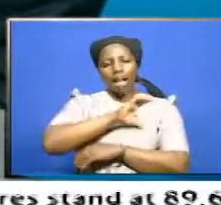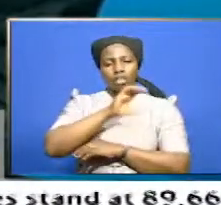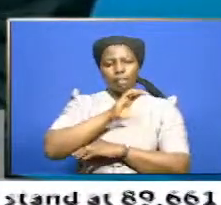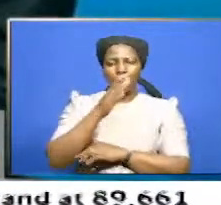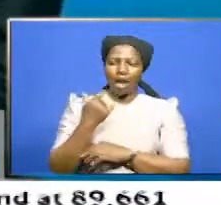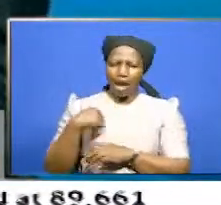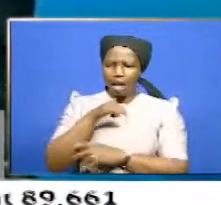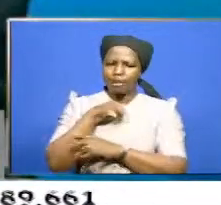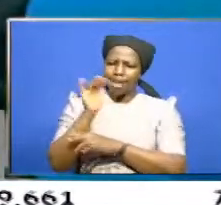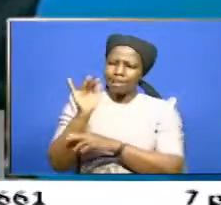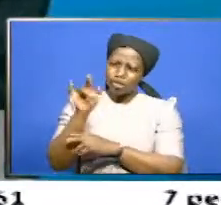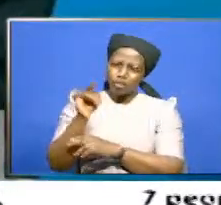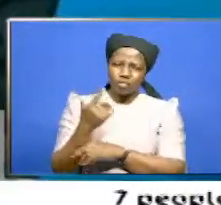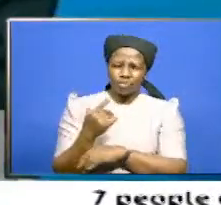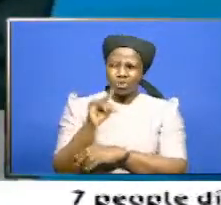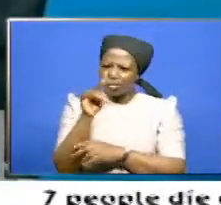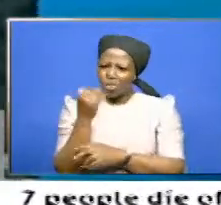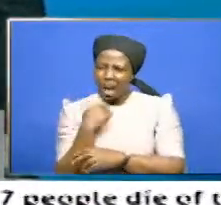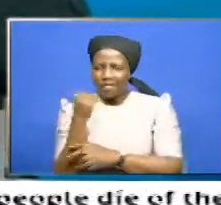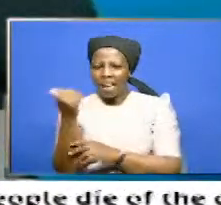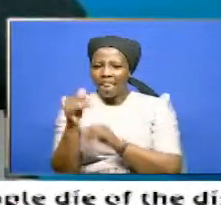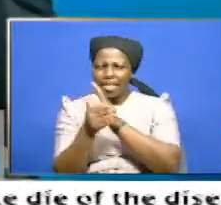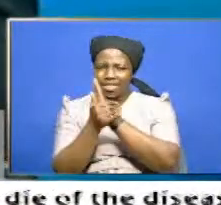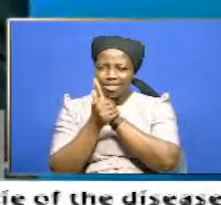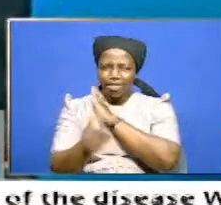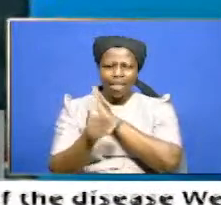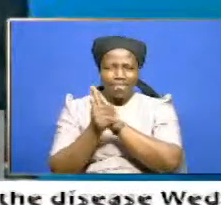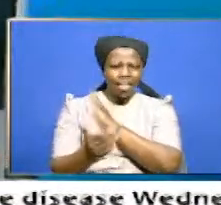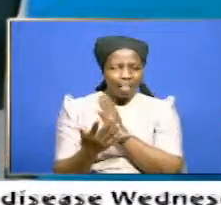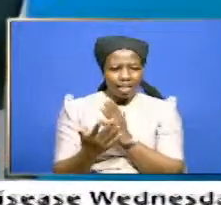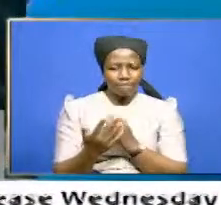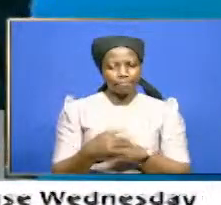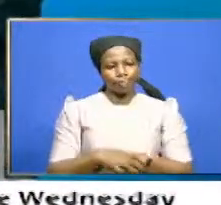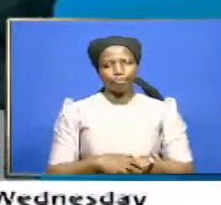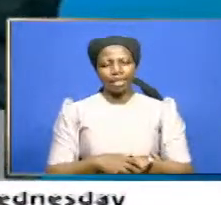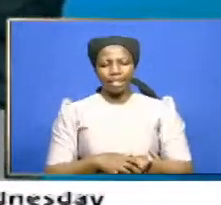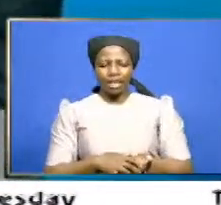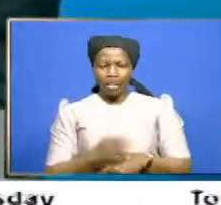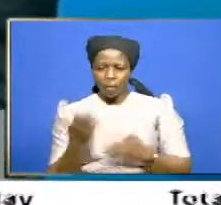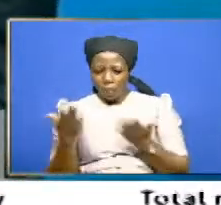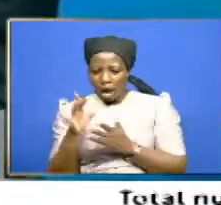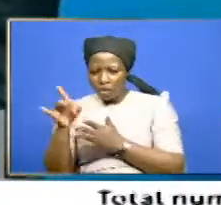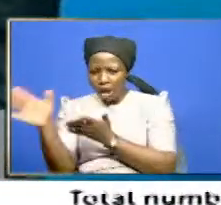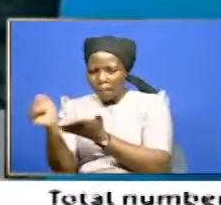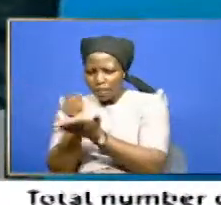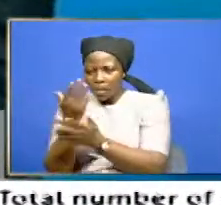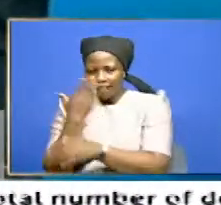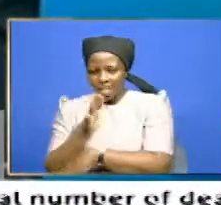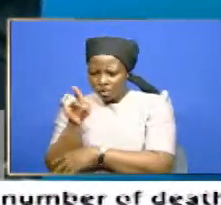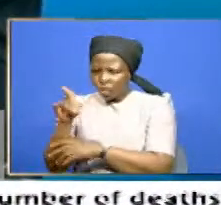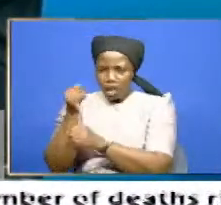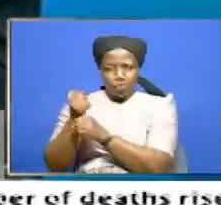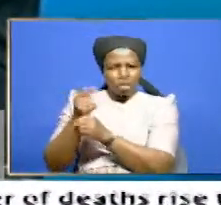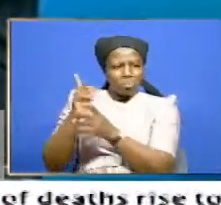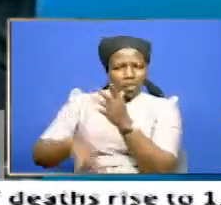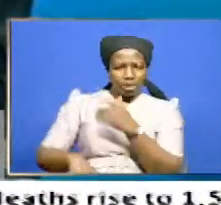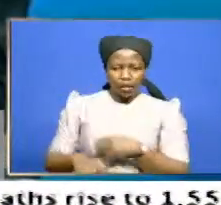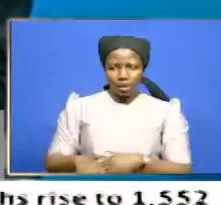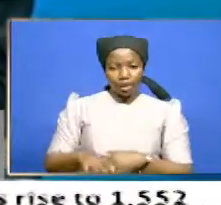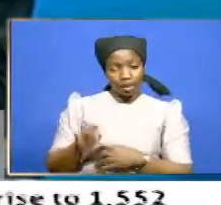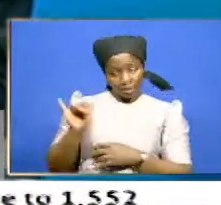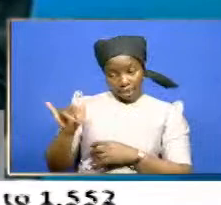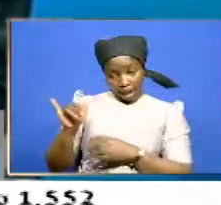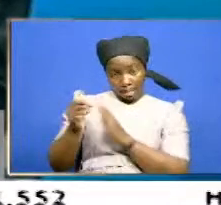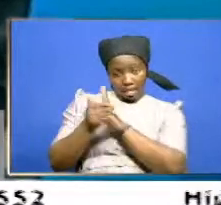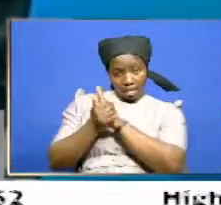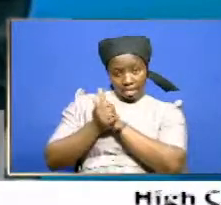you have any skill? Where you are employed, what are you actually doing? Now that skill is